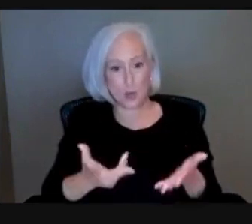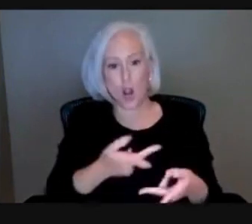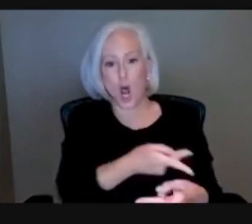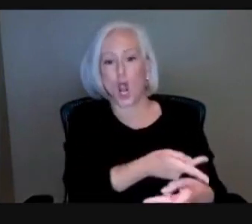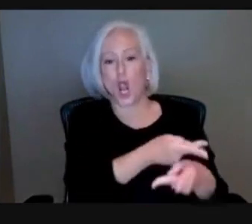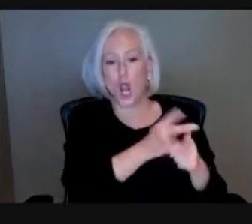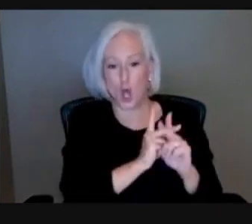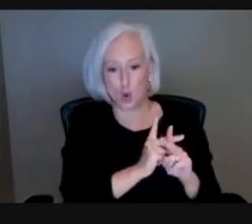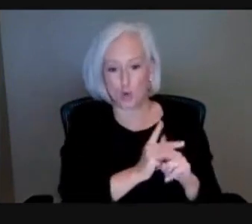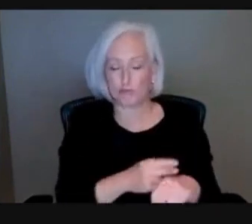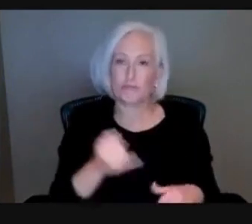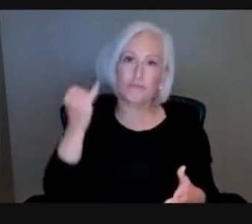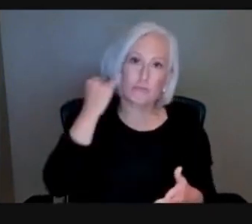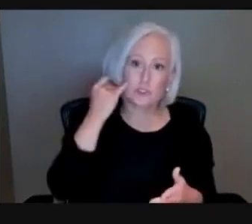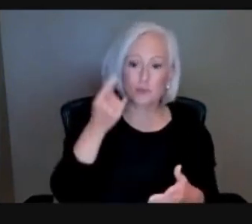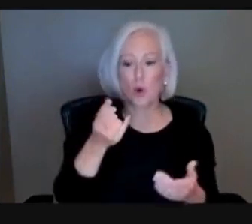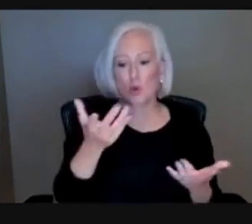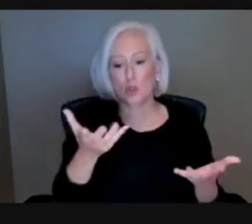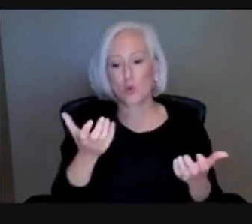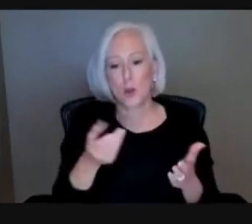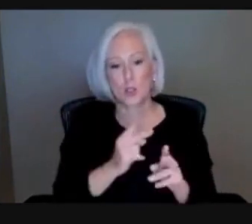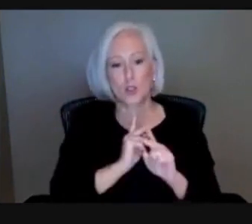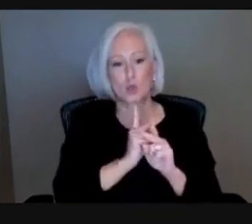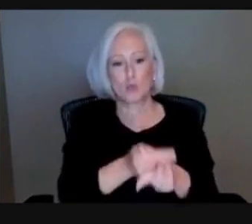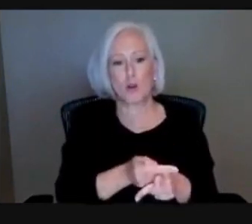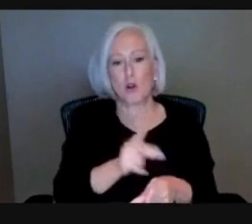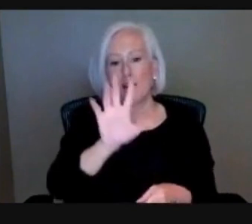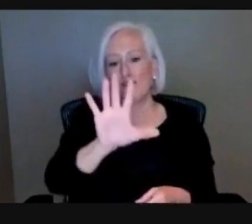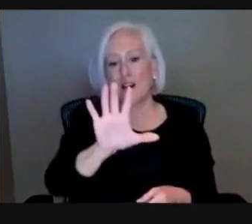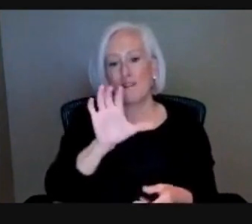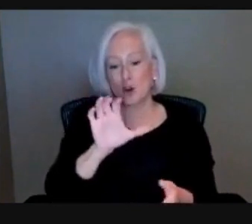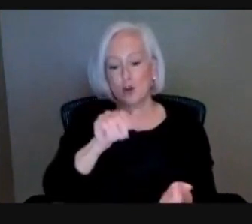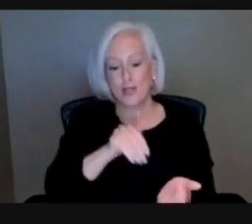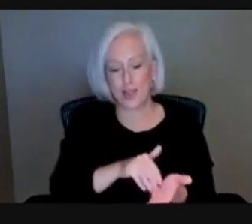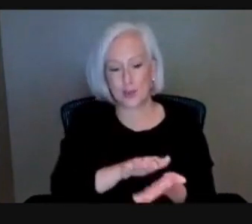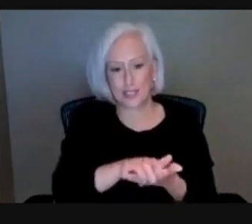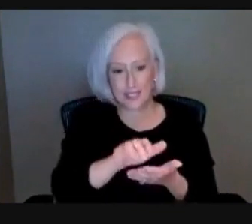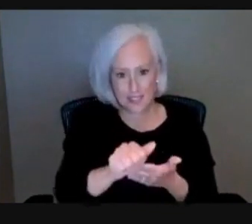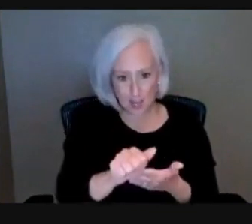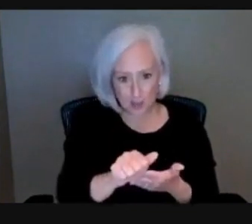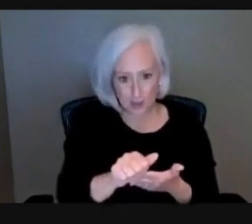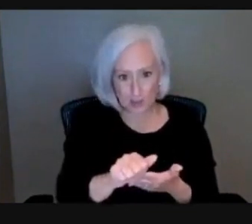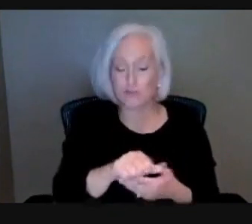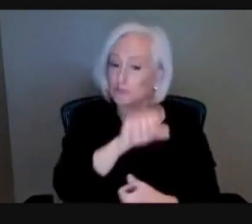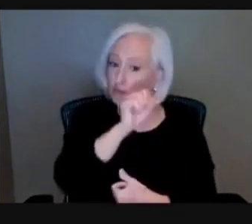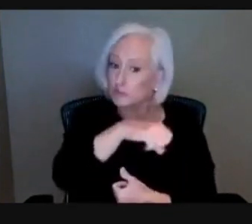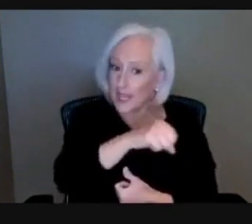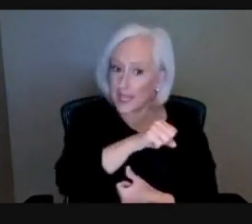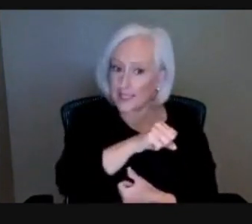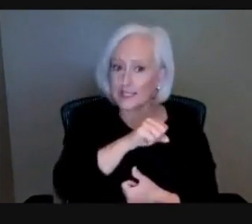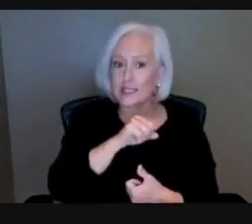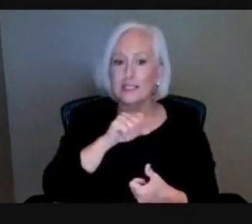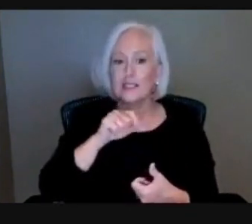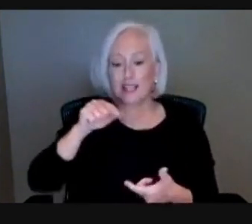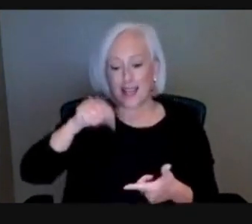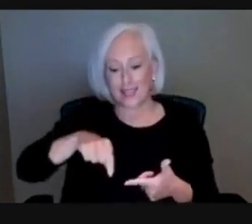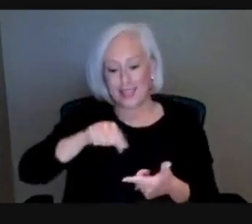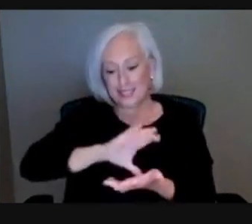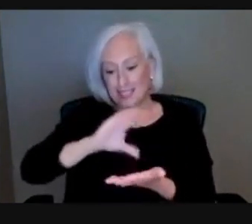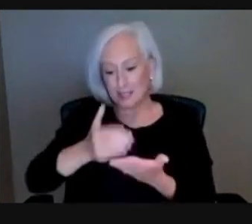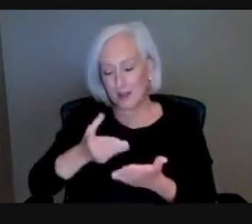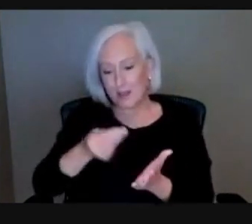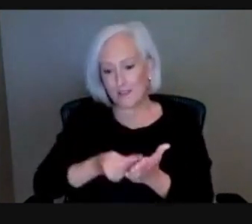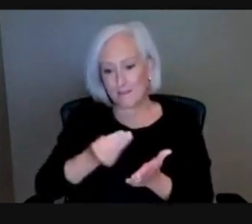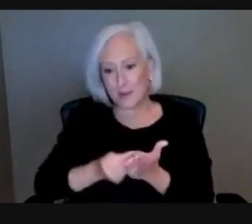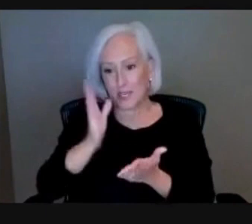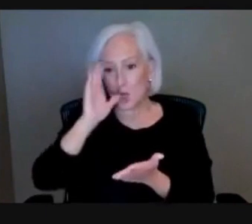borrow $500,000? And I said, yes, but I am going to charge you this amount of money, and this is the amount of money that you